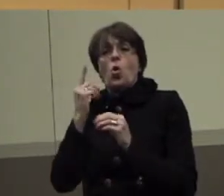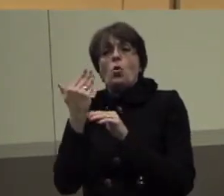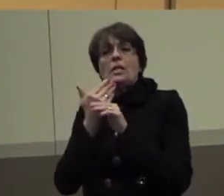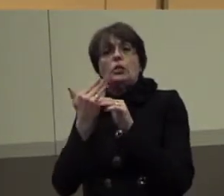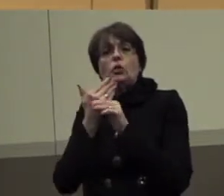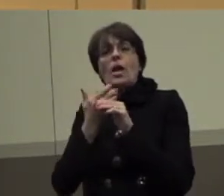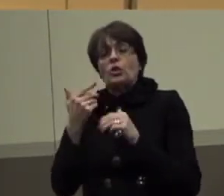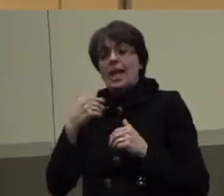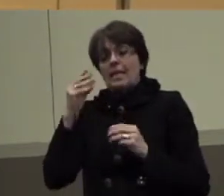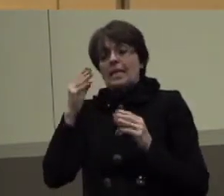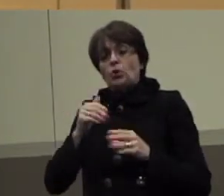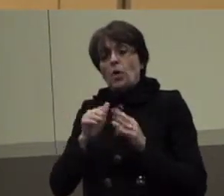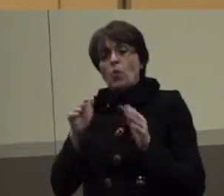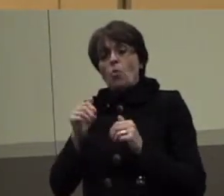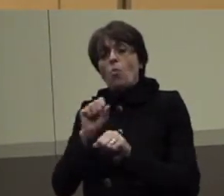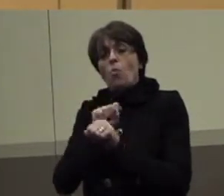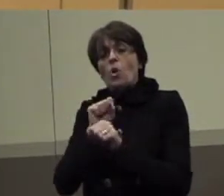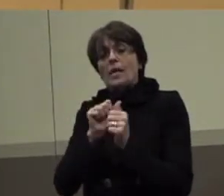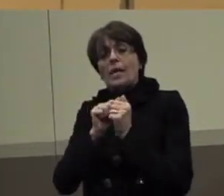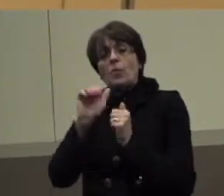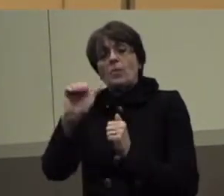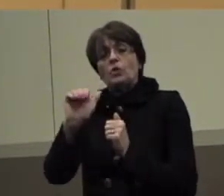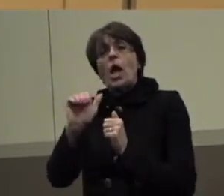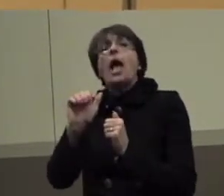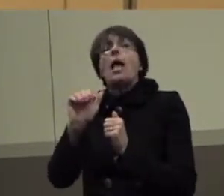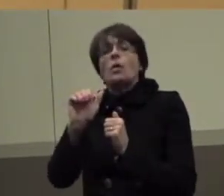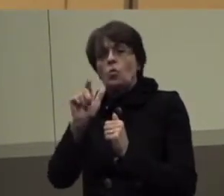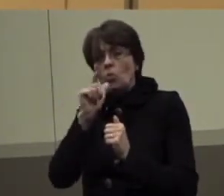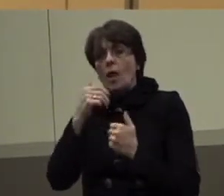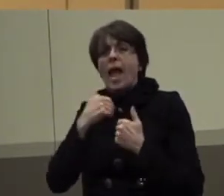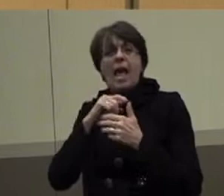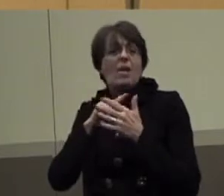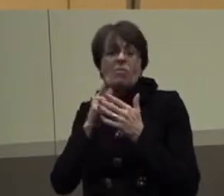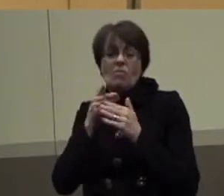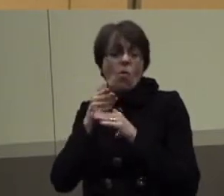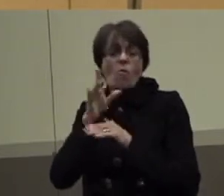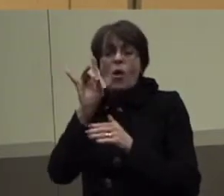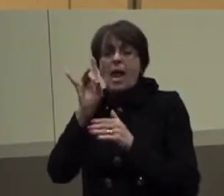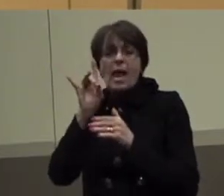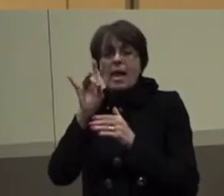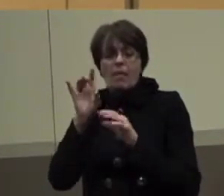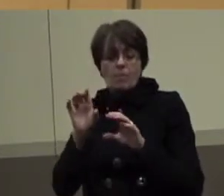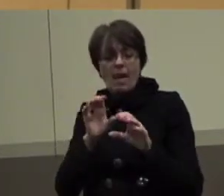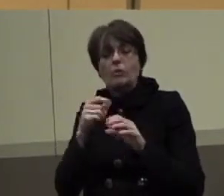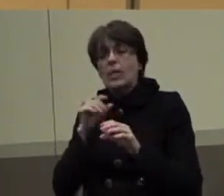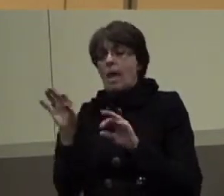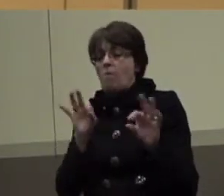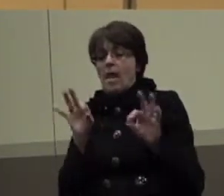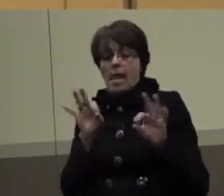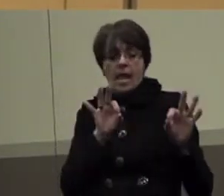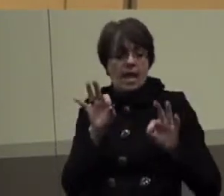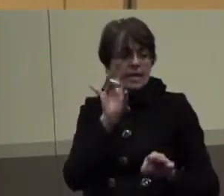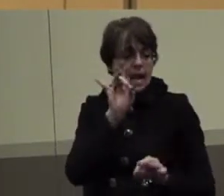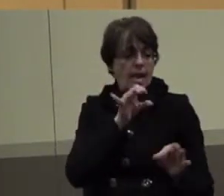in a room working with a child who definitely had 8 behaviors or more. So I picked 8 behaviors, I defined them, and